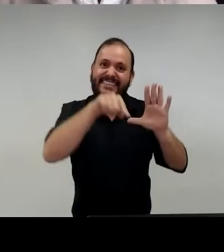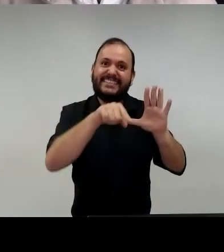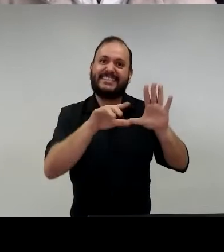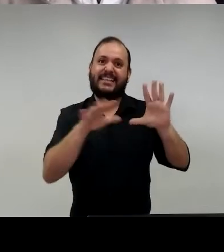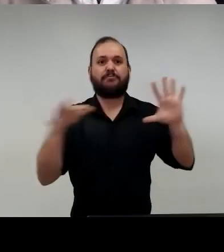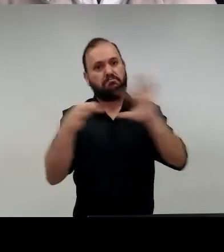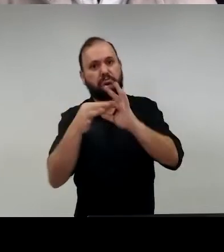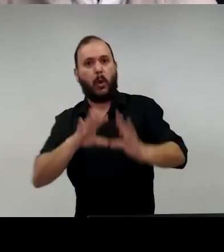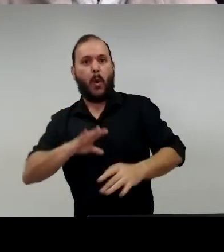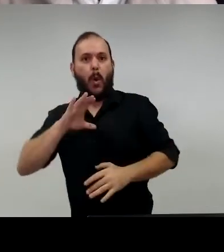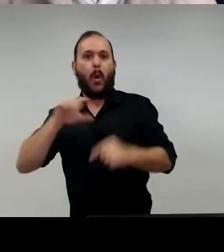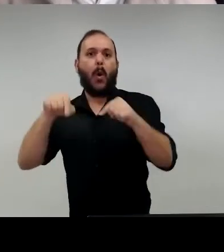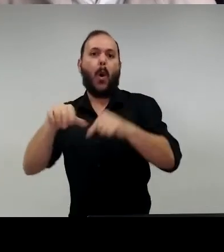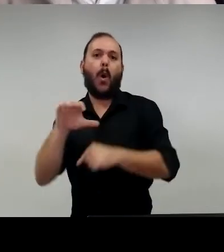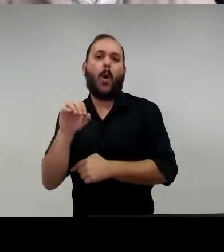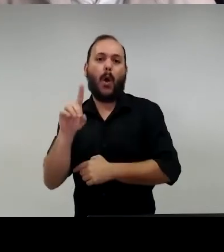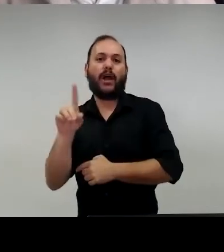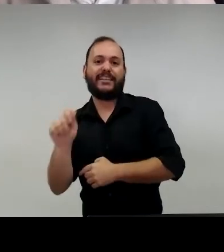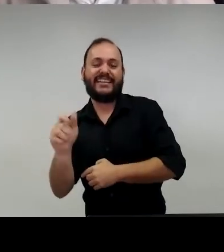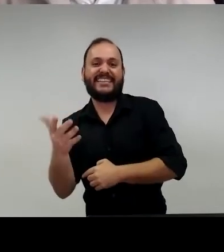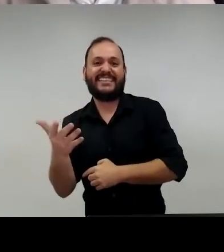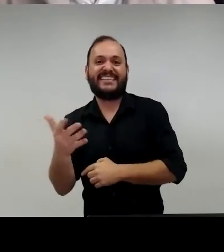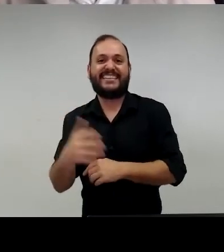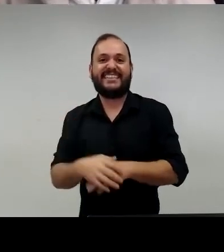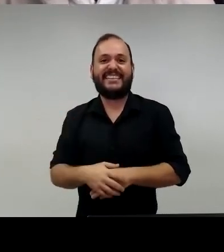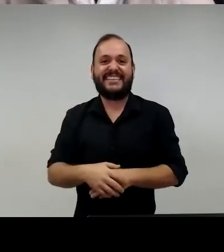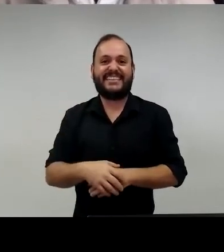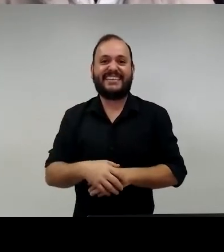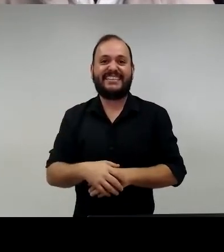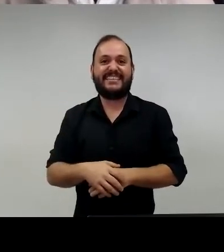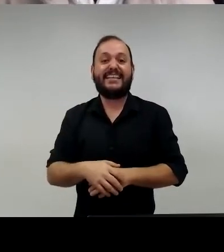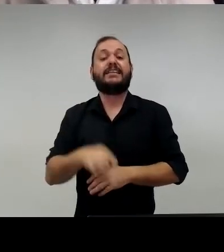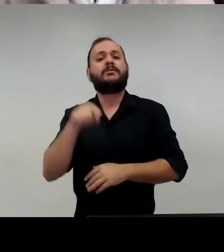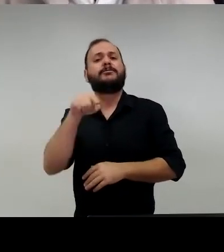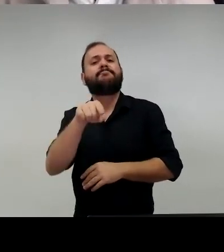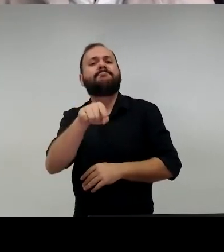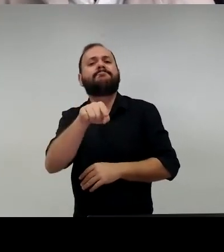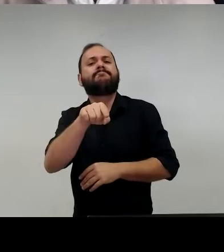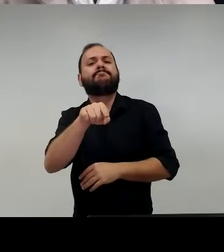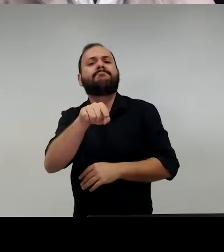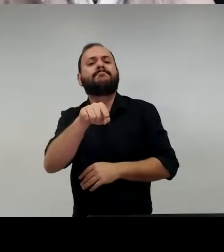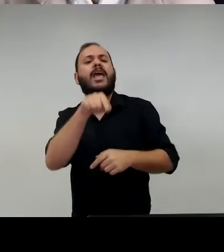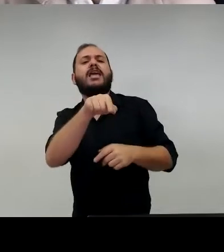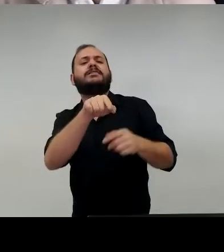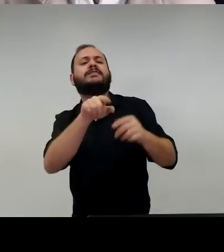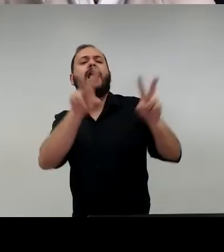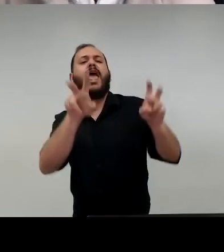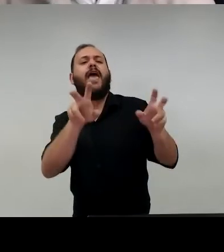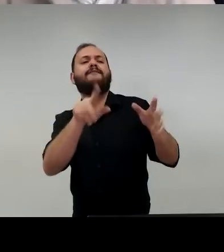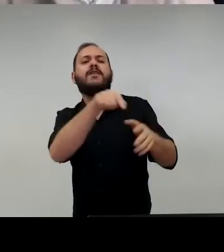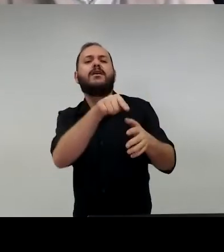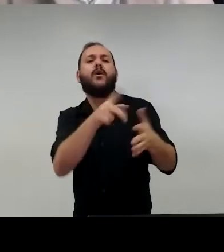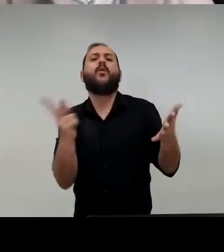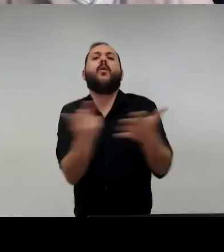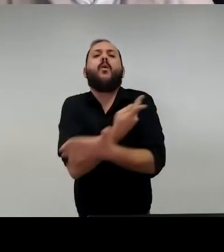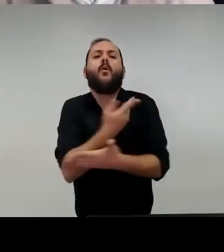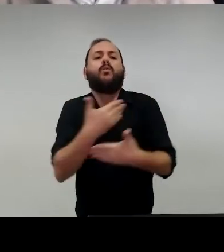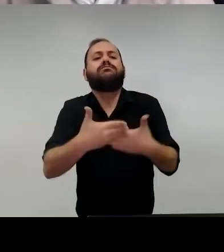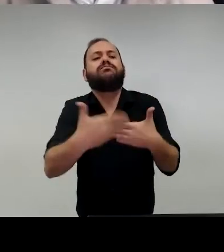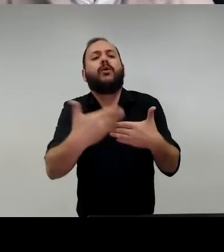interesting. So what are the consequences? Is it true that under